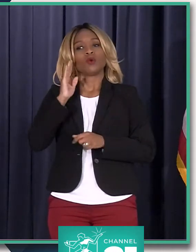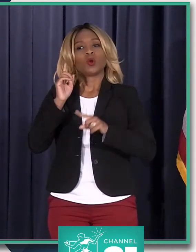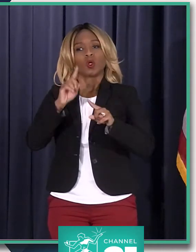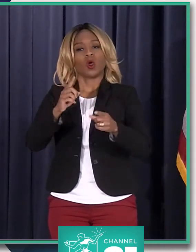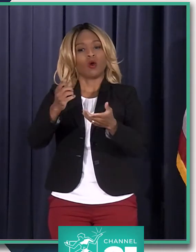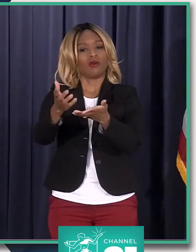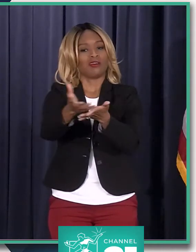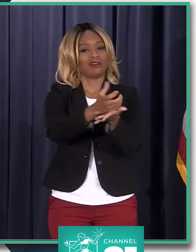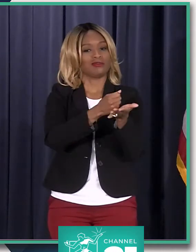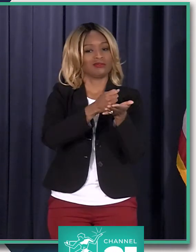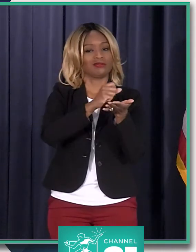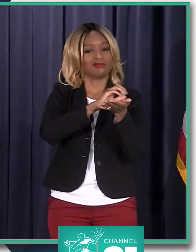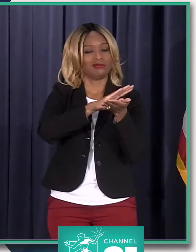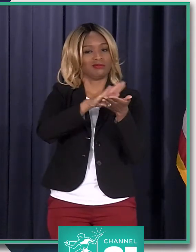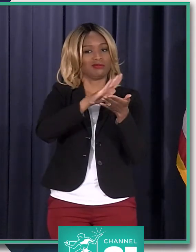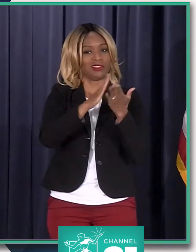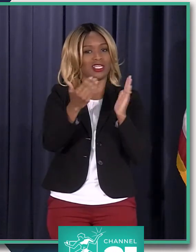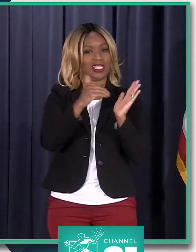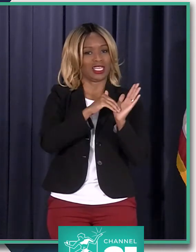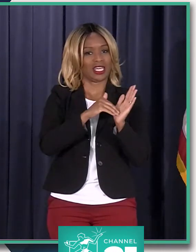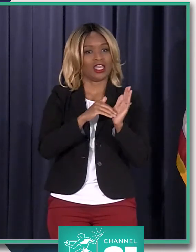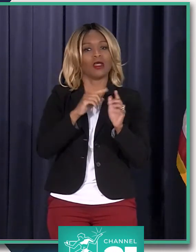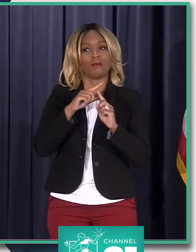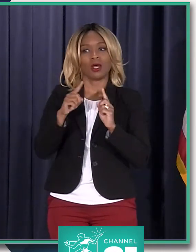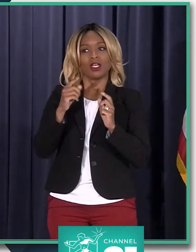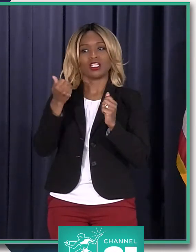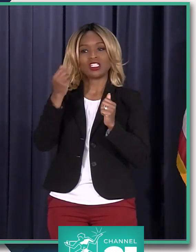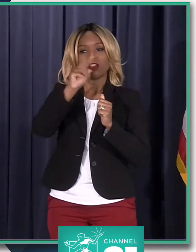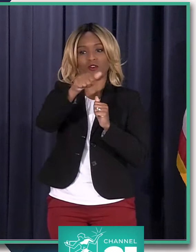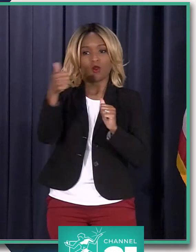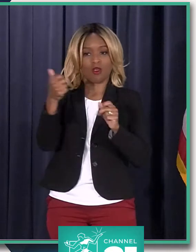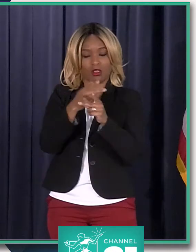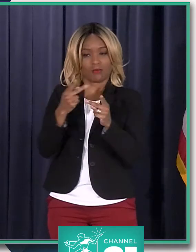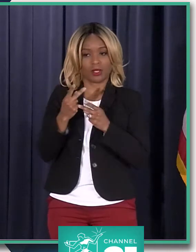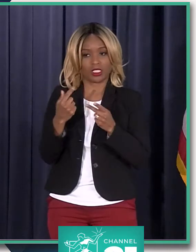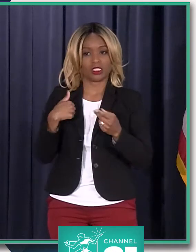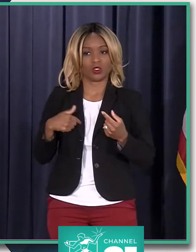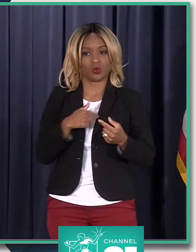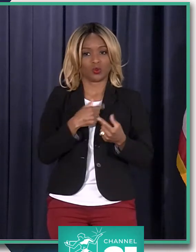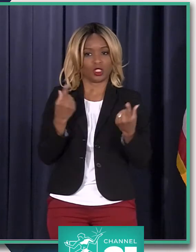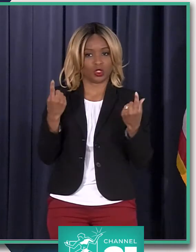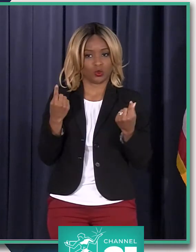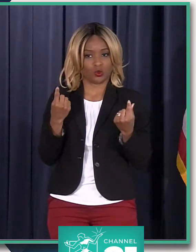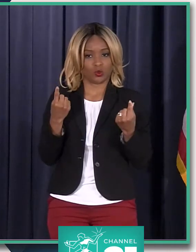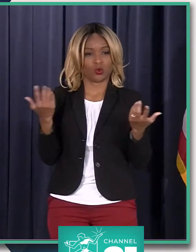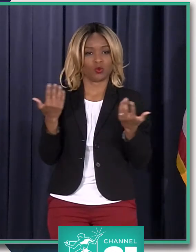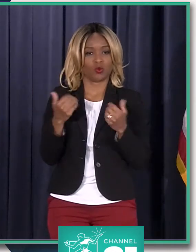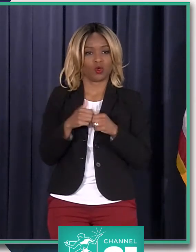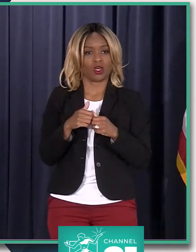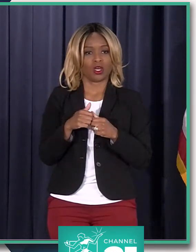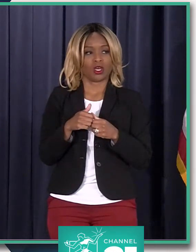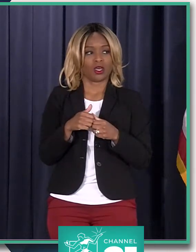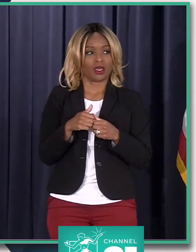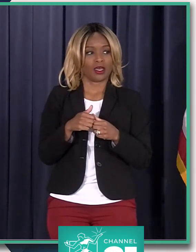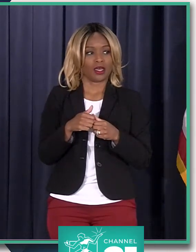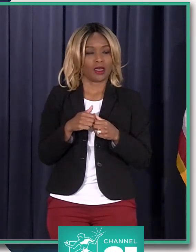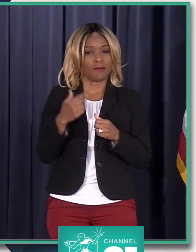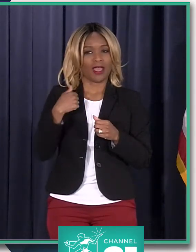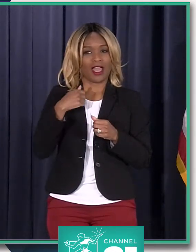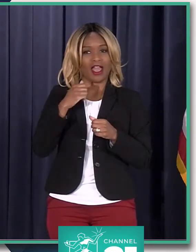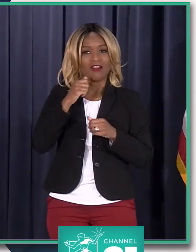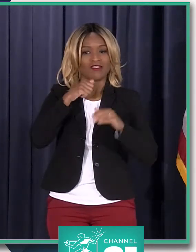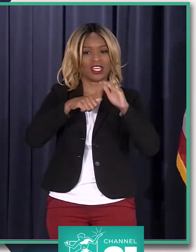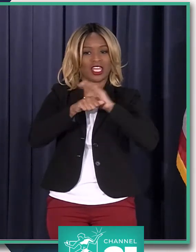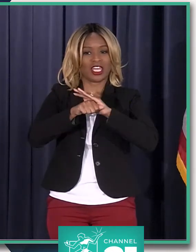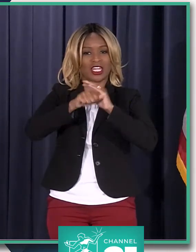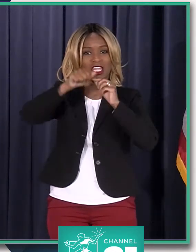the short run. What we have done in a number of places where we have repeat dump sites is we put hidden cameras, and the